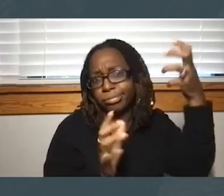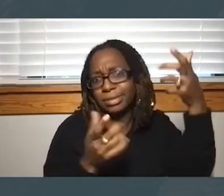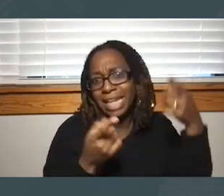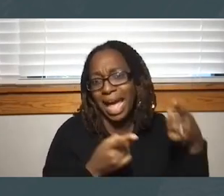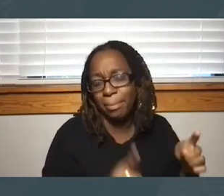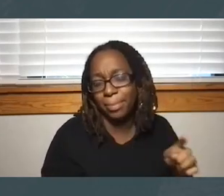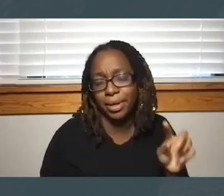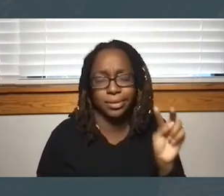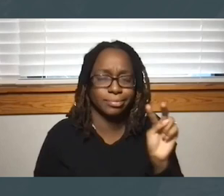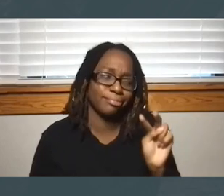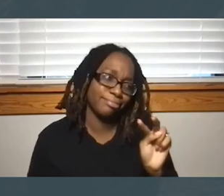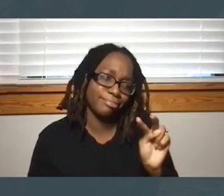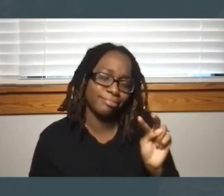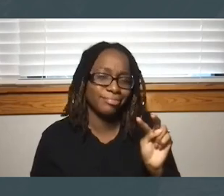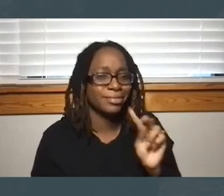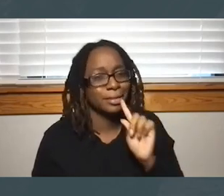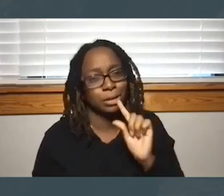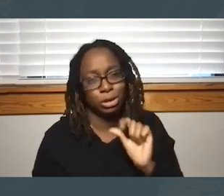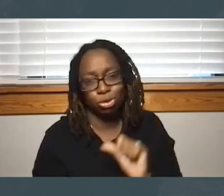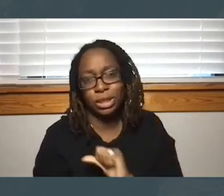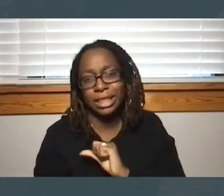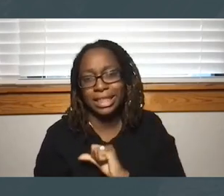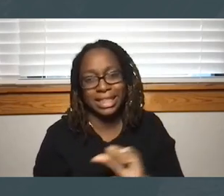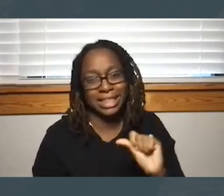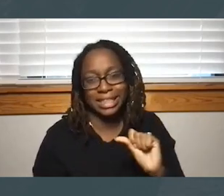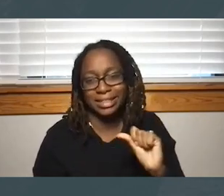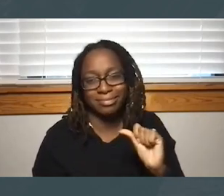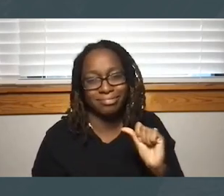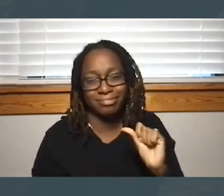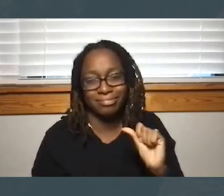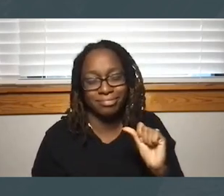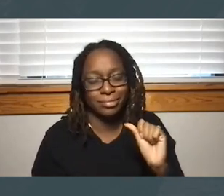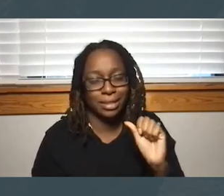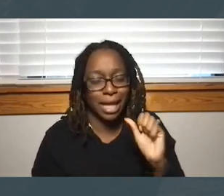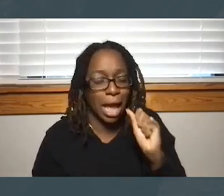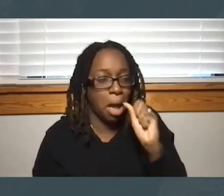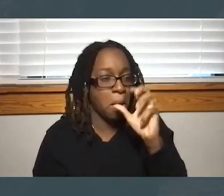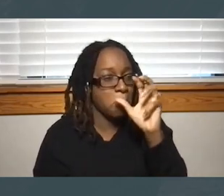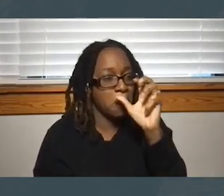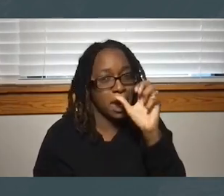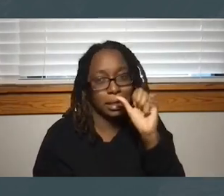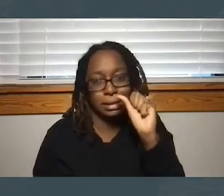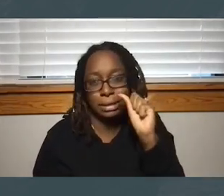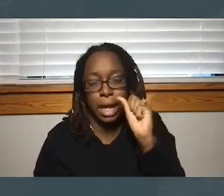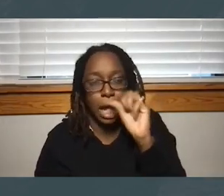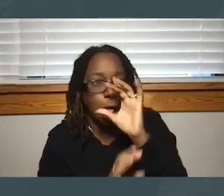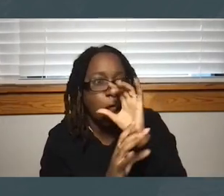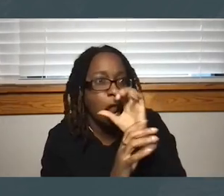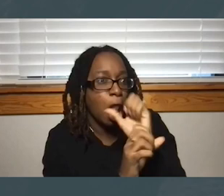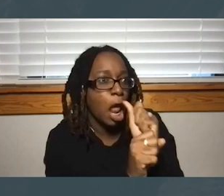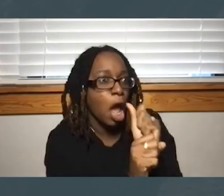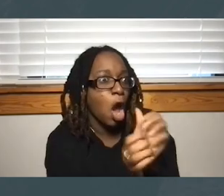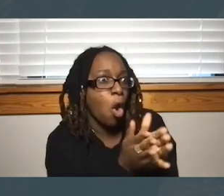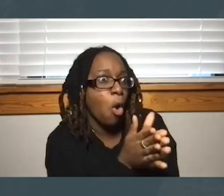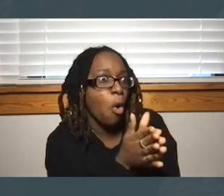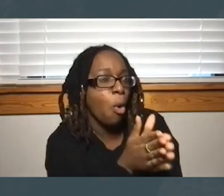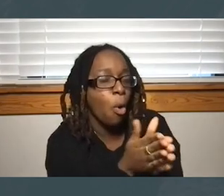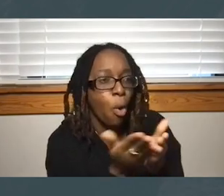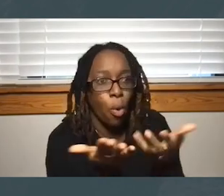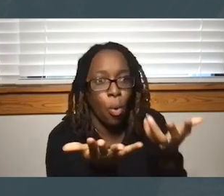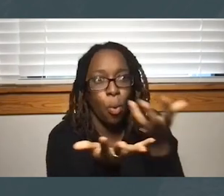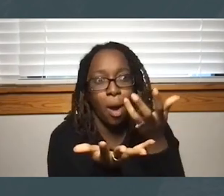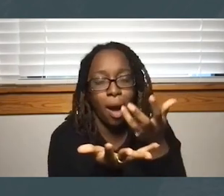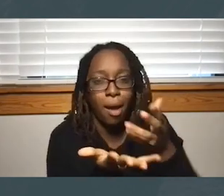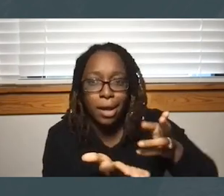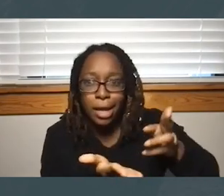an enchanted ideological, you know, packaging of, you know, what this history has been. So I think